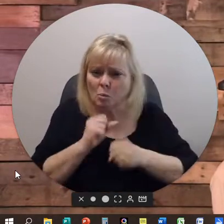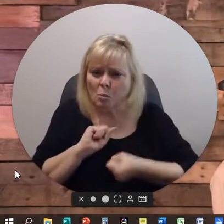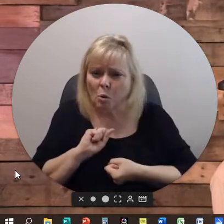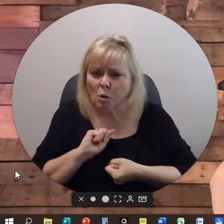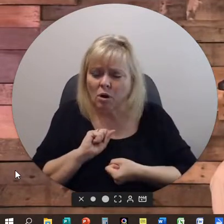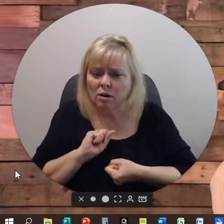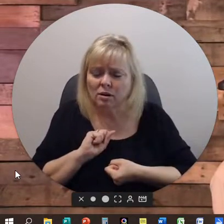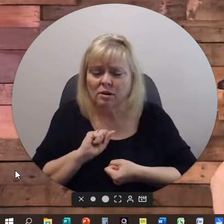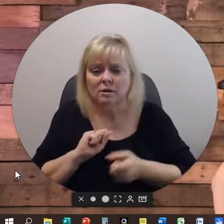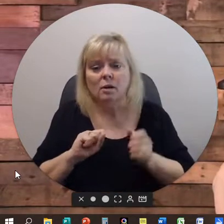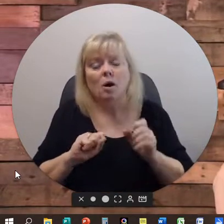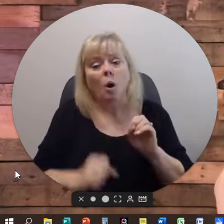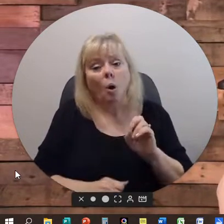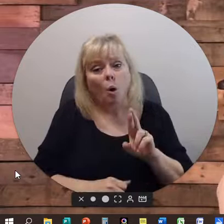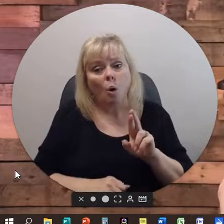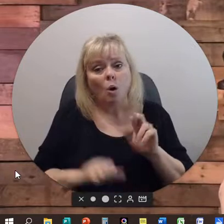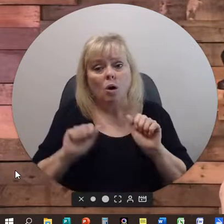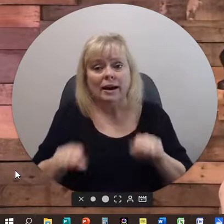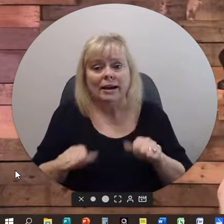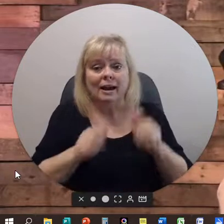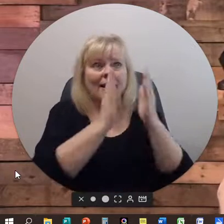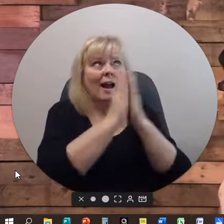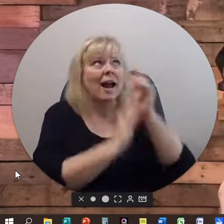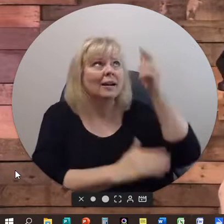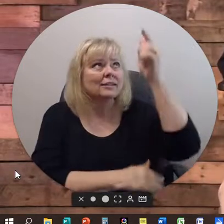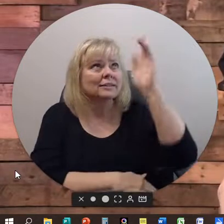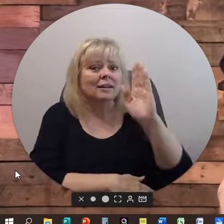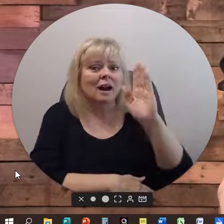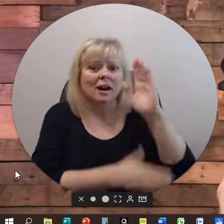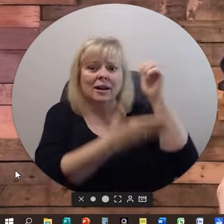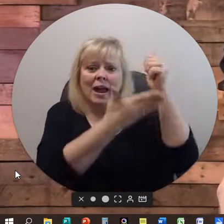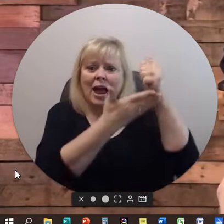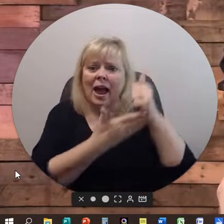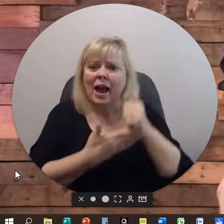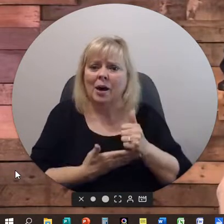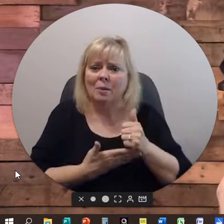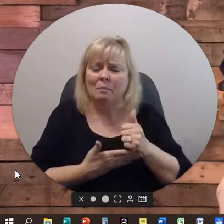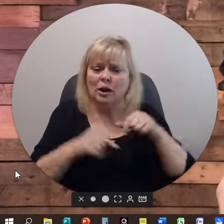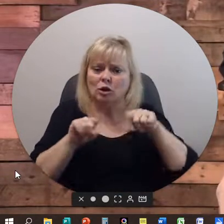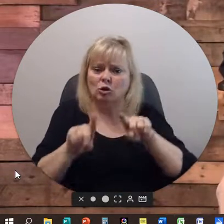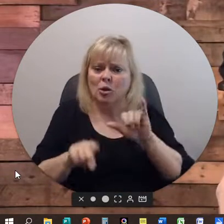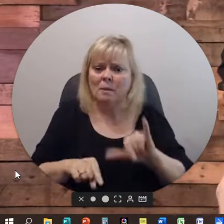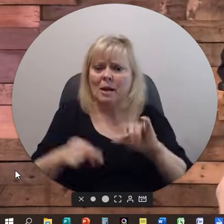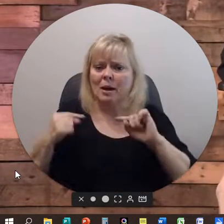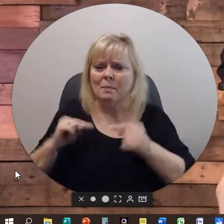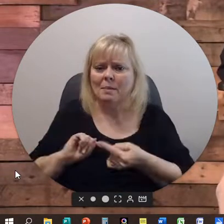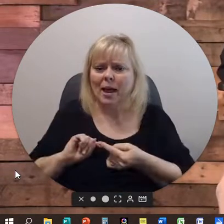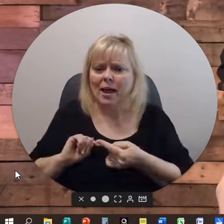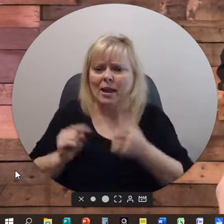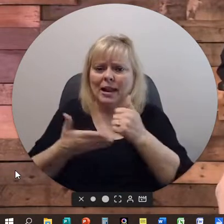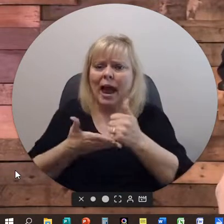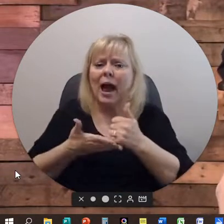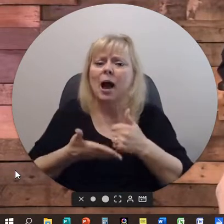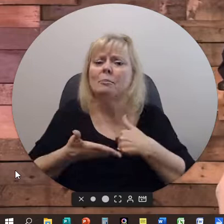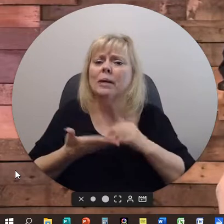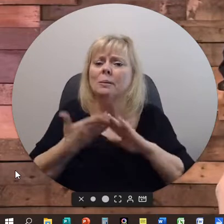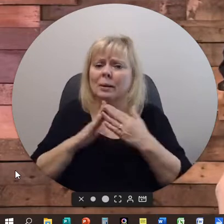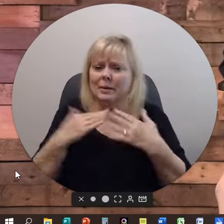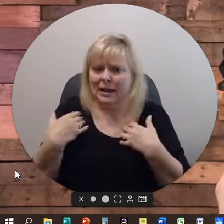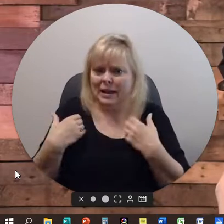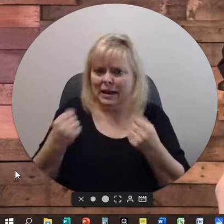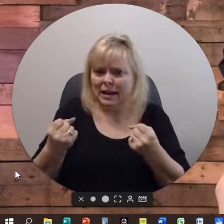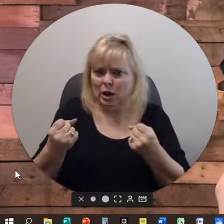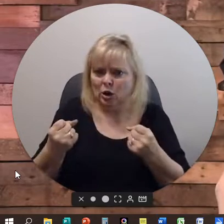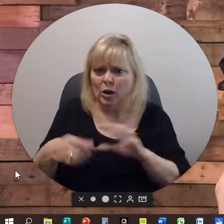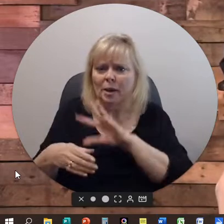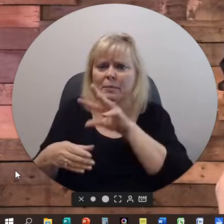or I can ask God to meet me in my woundedness and help me be healed and participate in the